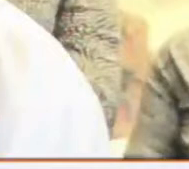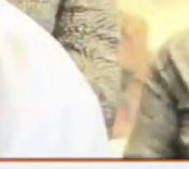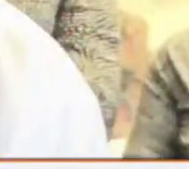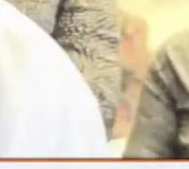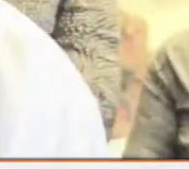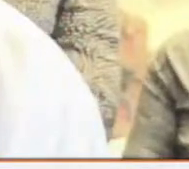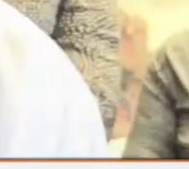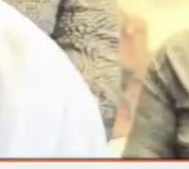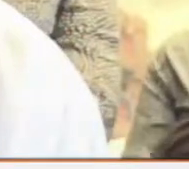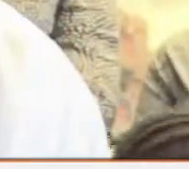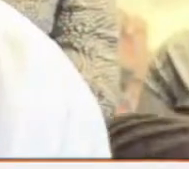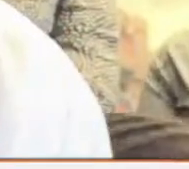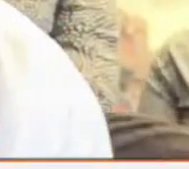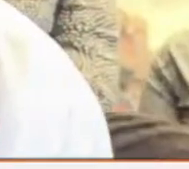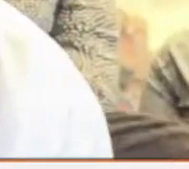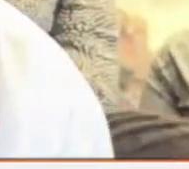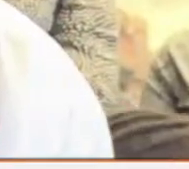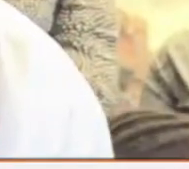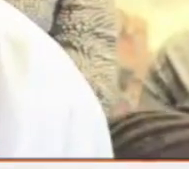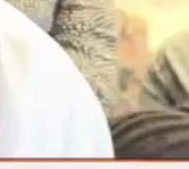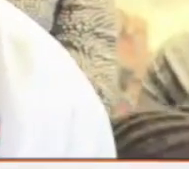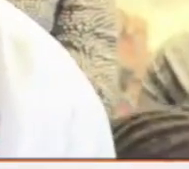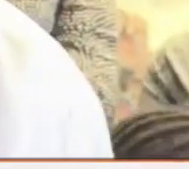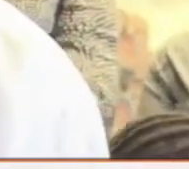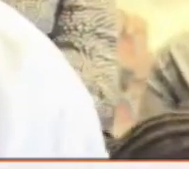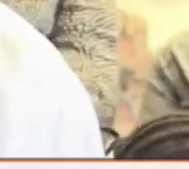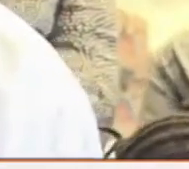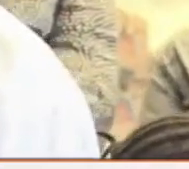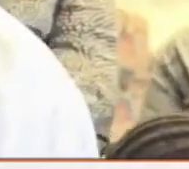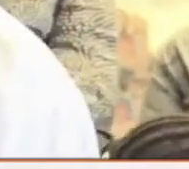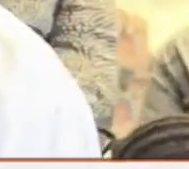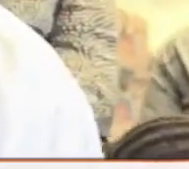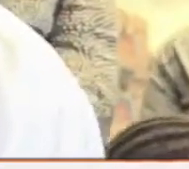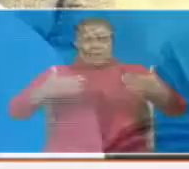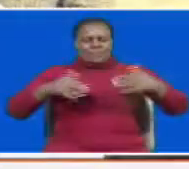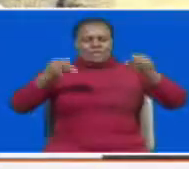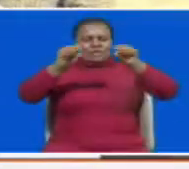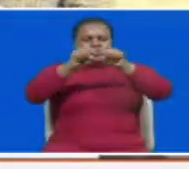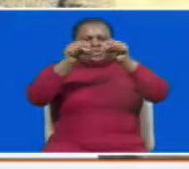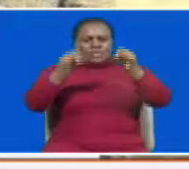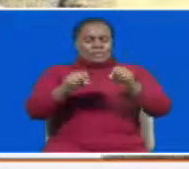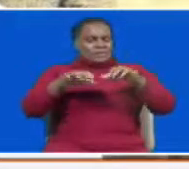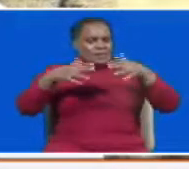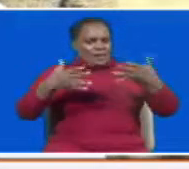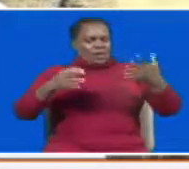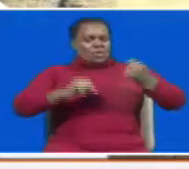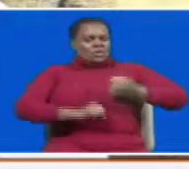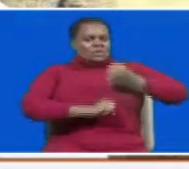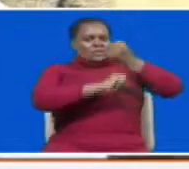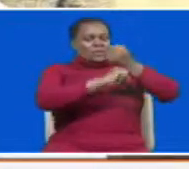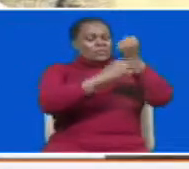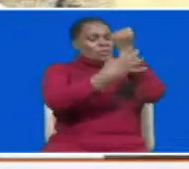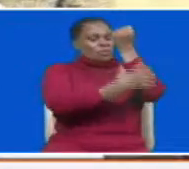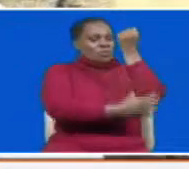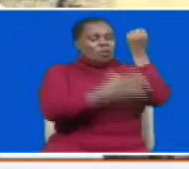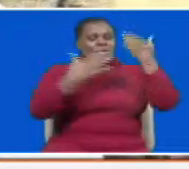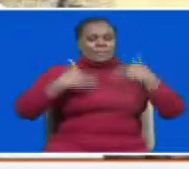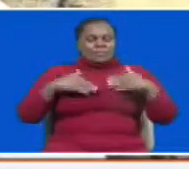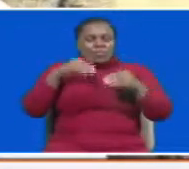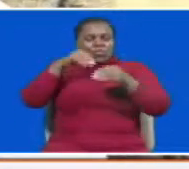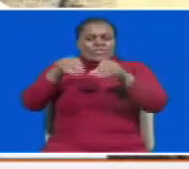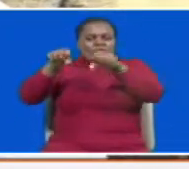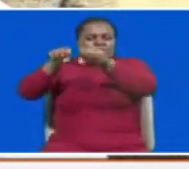One way we can promote equity and a happy society is by supporting the less privileged in the